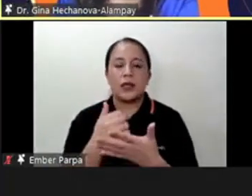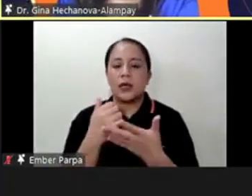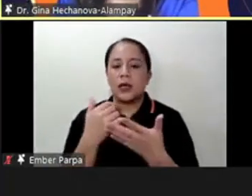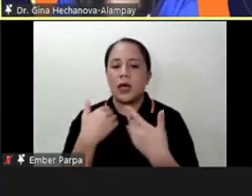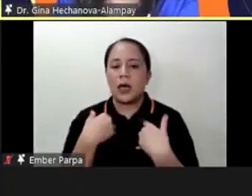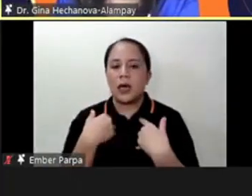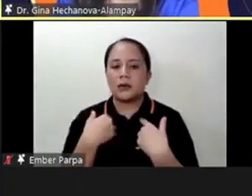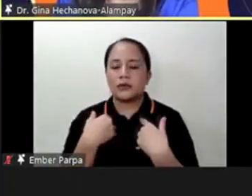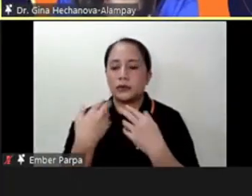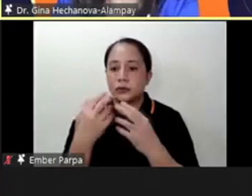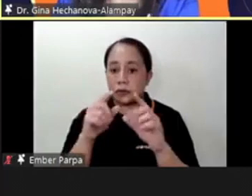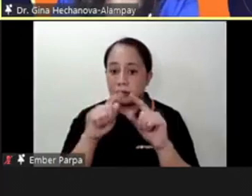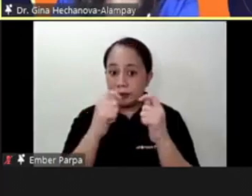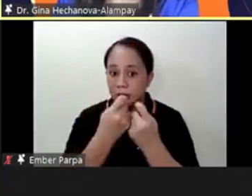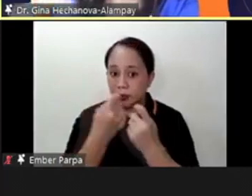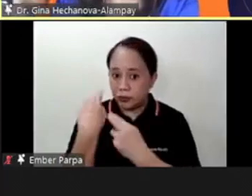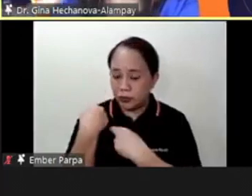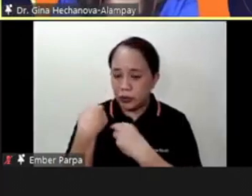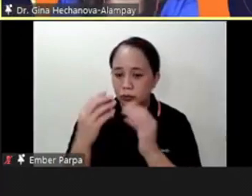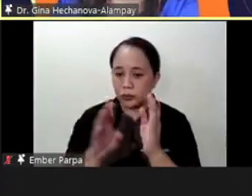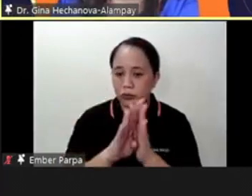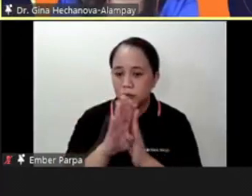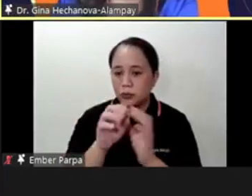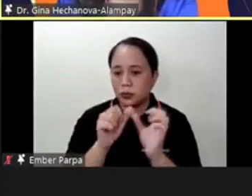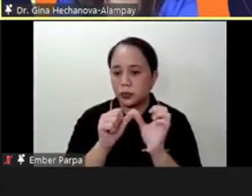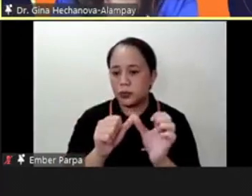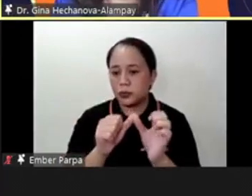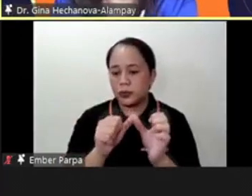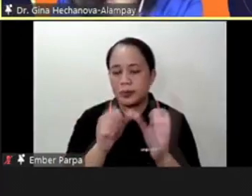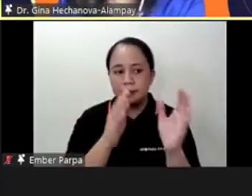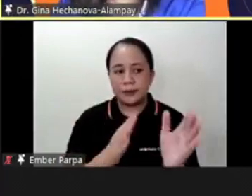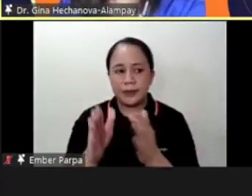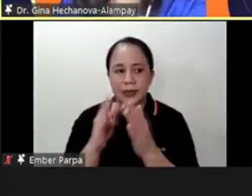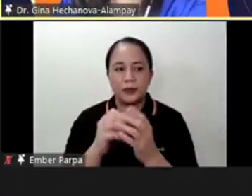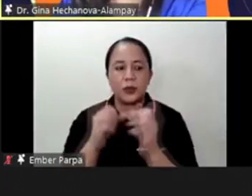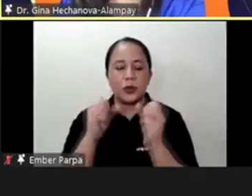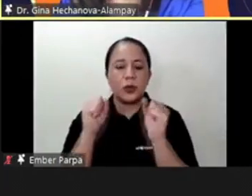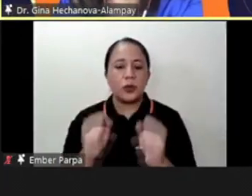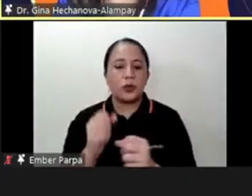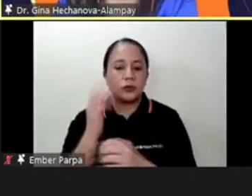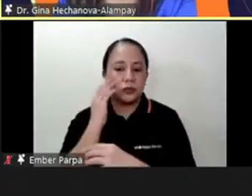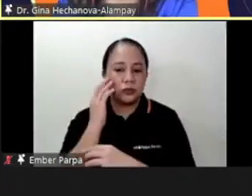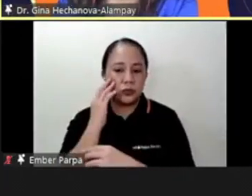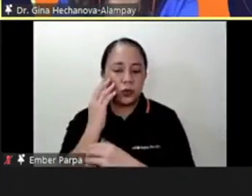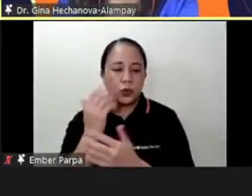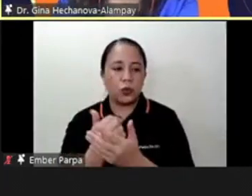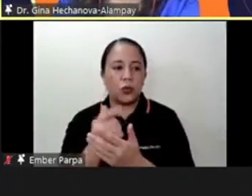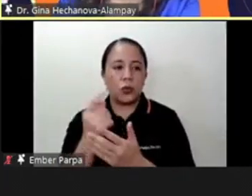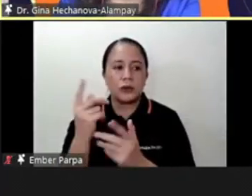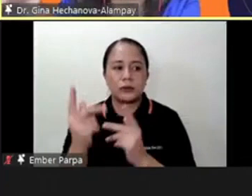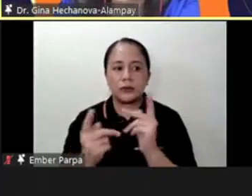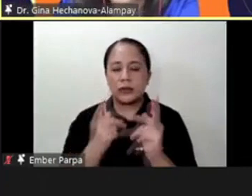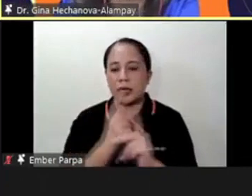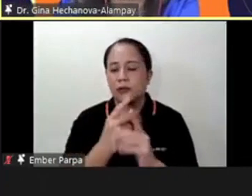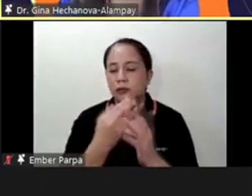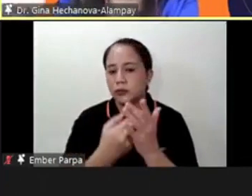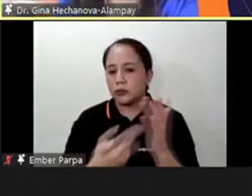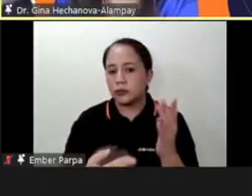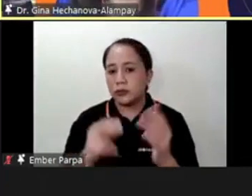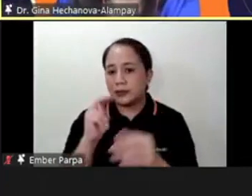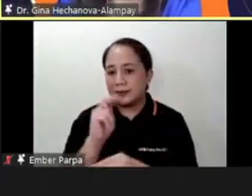in charge who can develop, say, continuity plans, who can determine what kind of resources do we